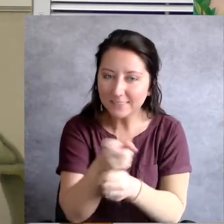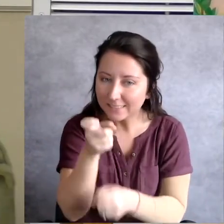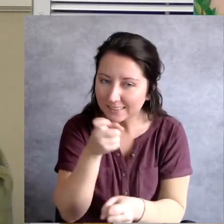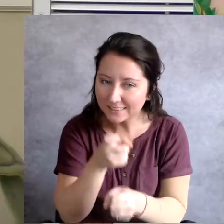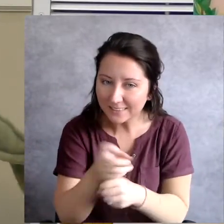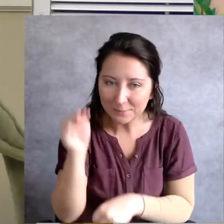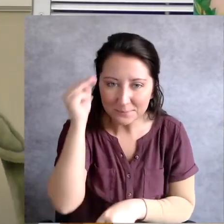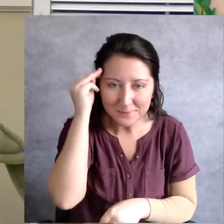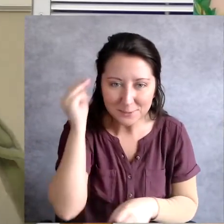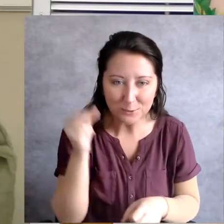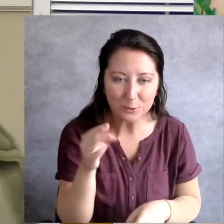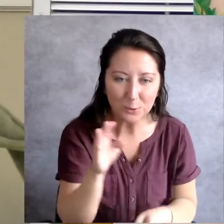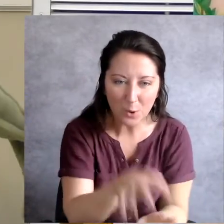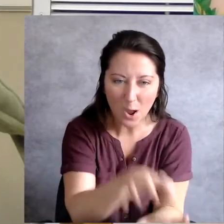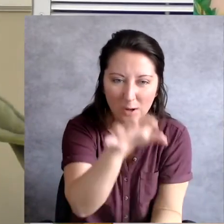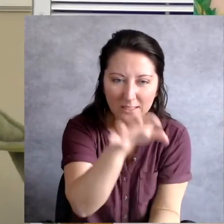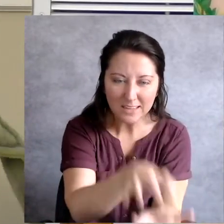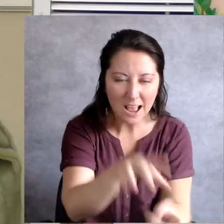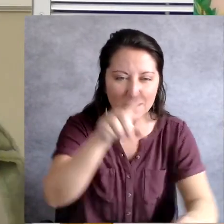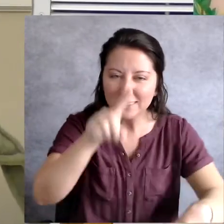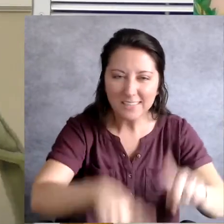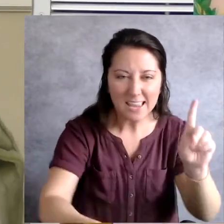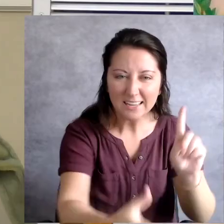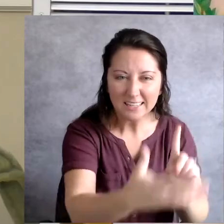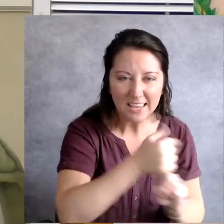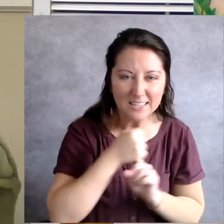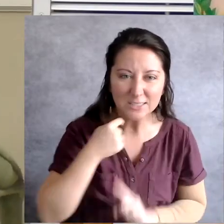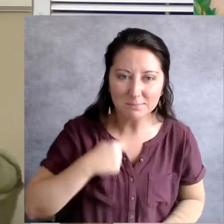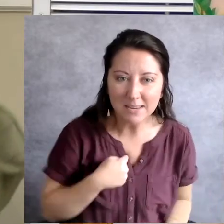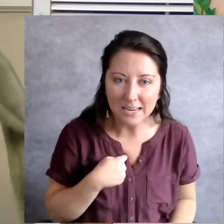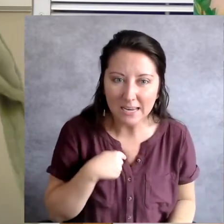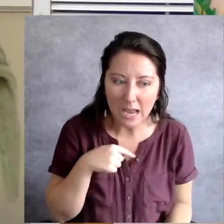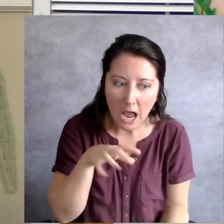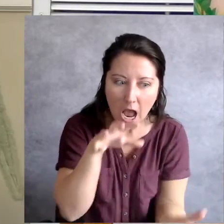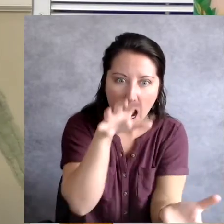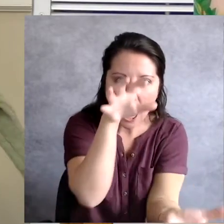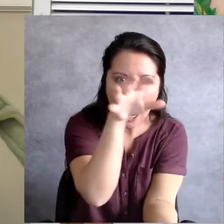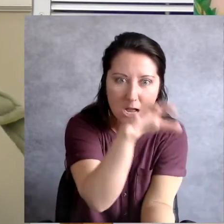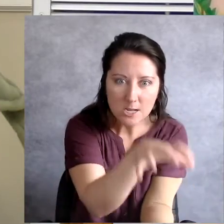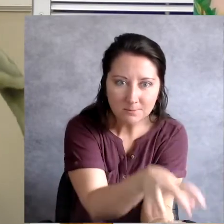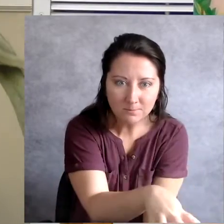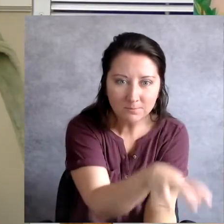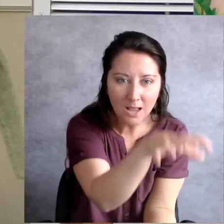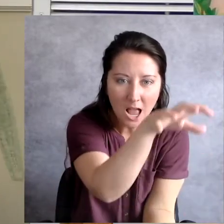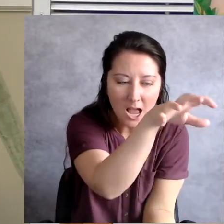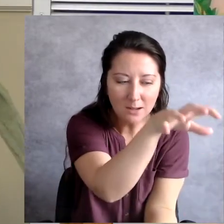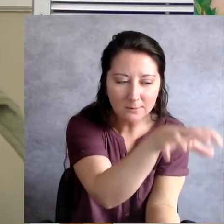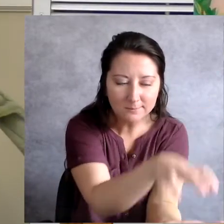teasing Mr. Crocodile, you can't catch me. Along